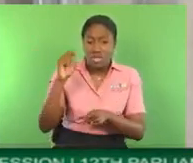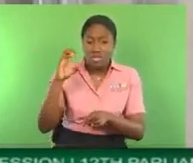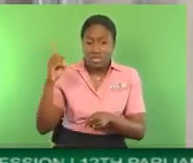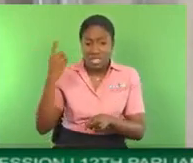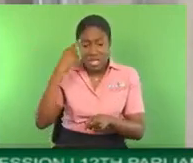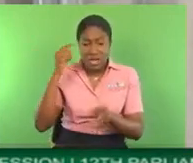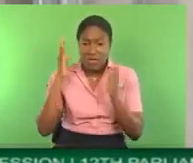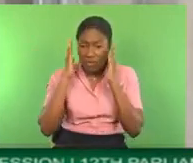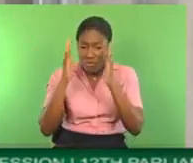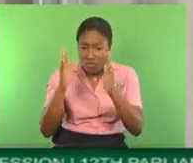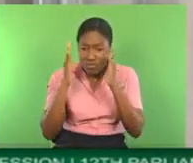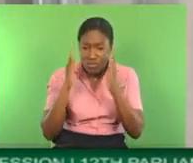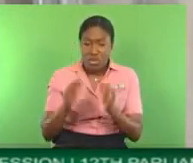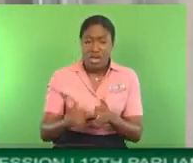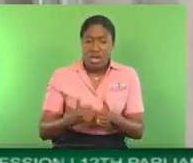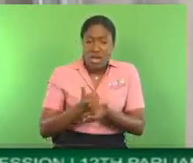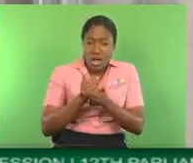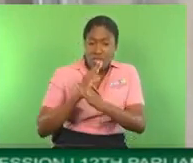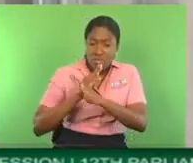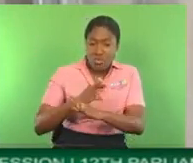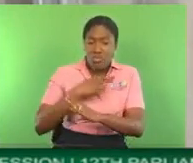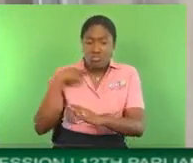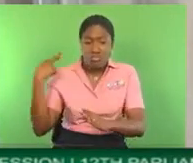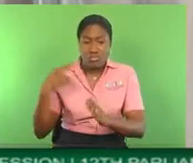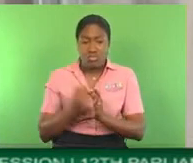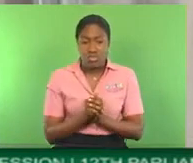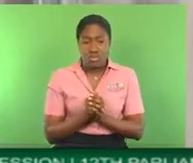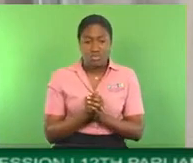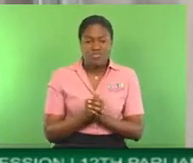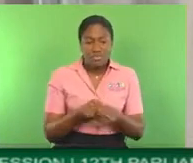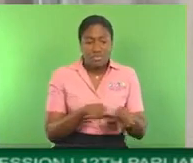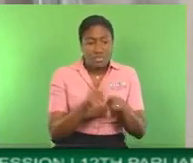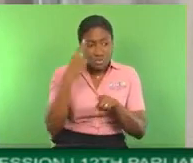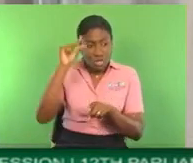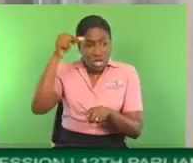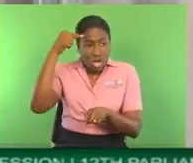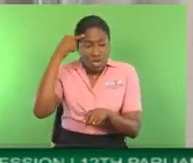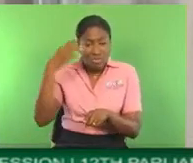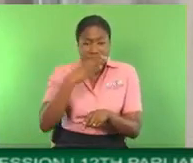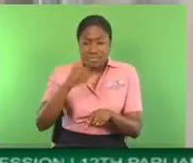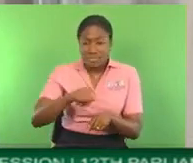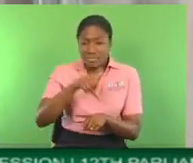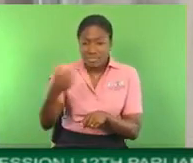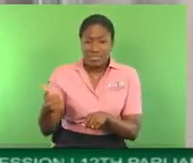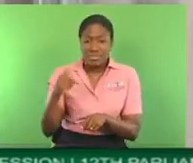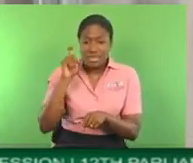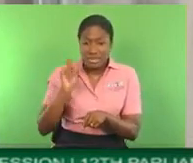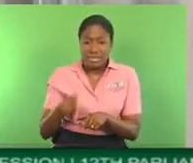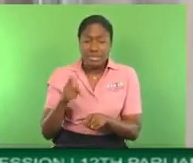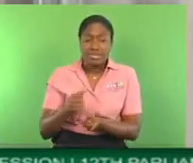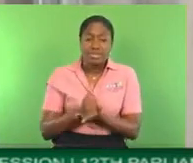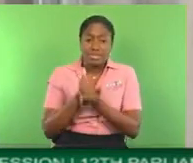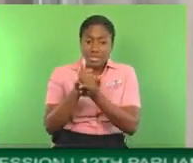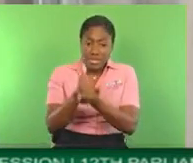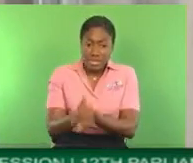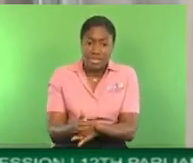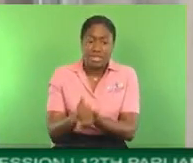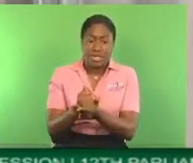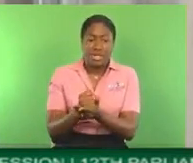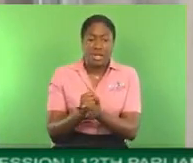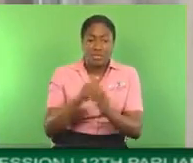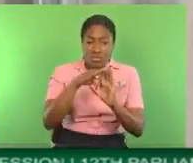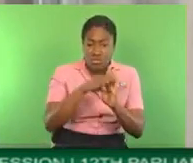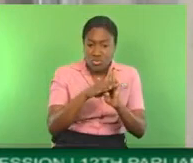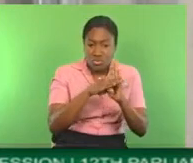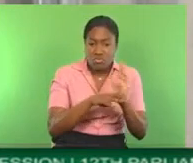the risk factors. Low-cost solution exists for governments and other stakeholders to reduce the common modifiable risk